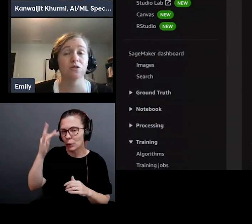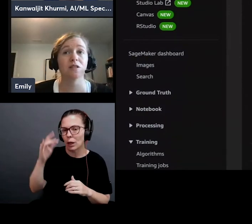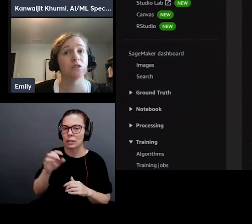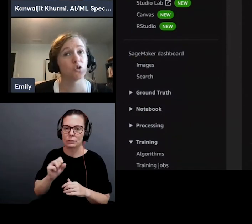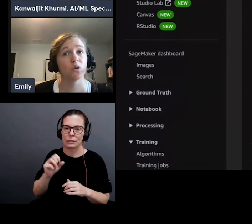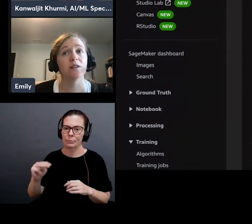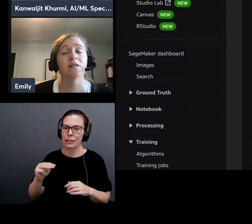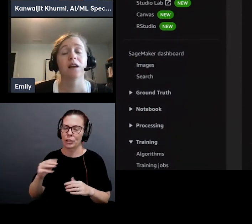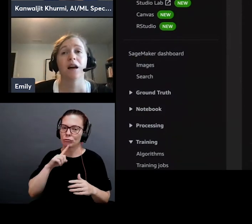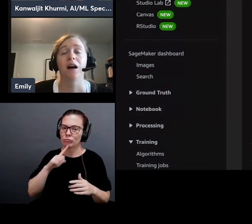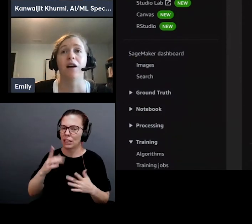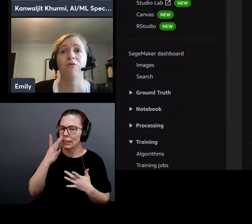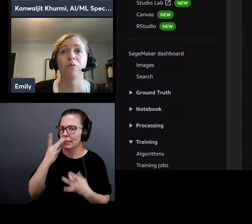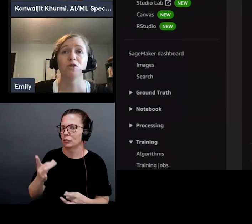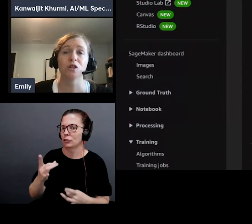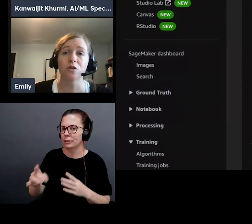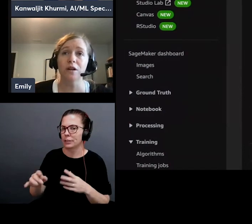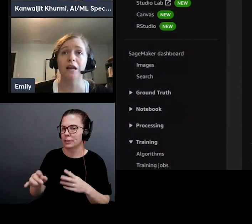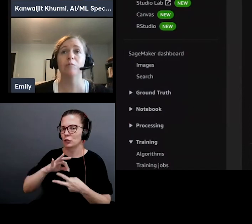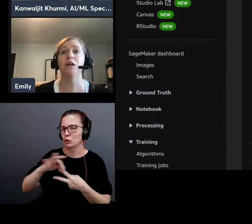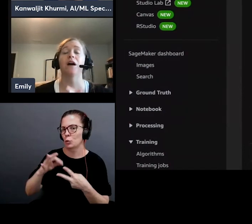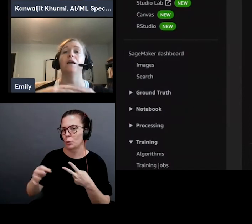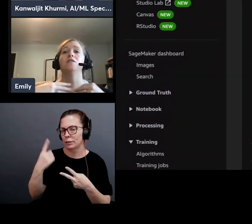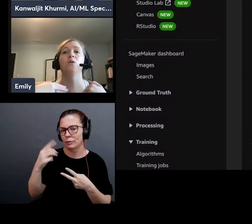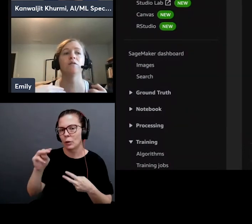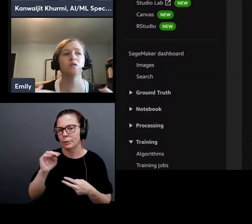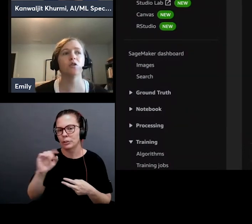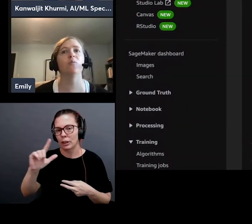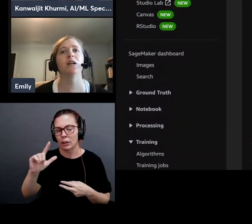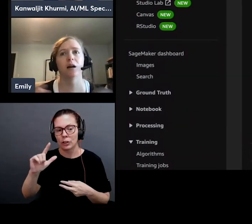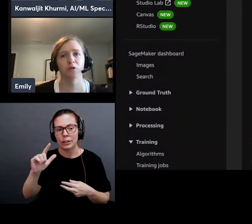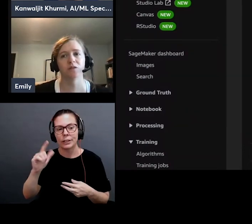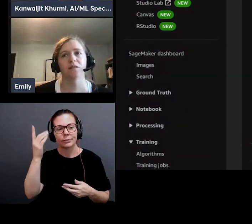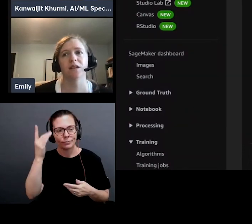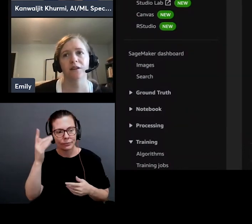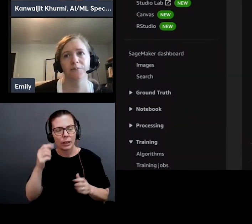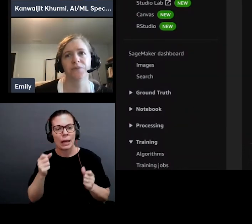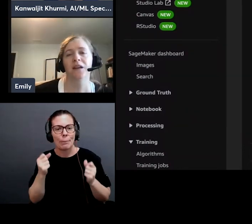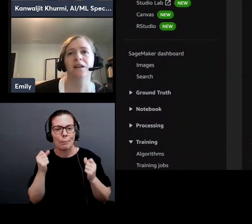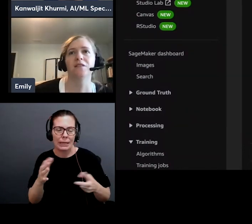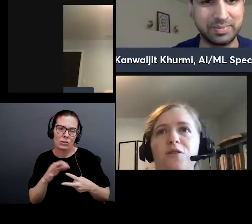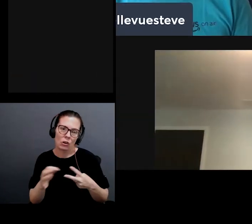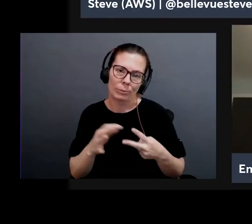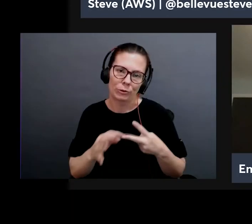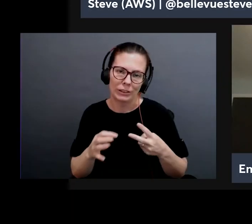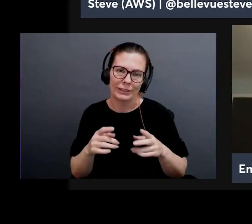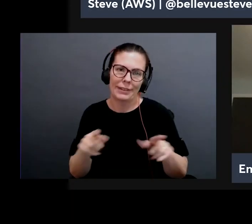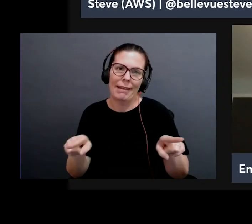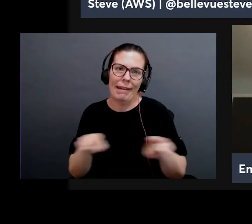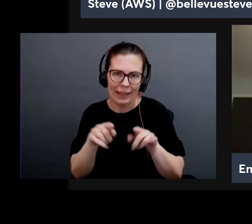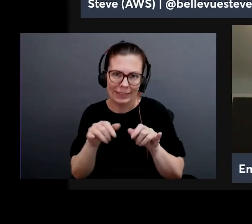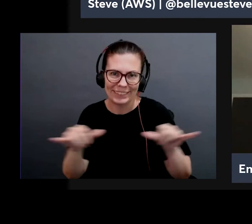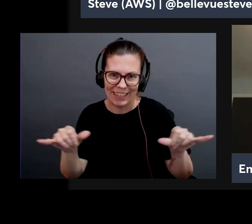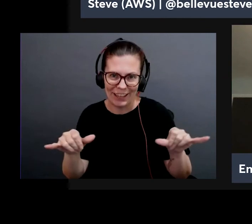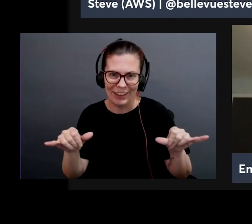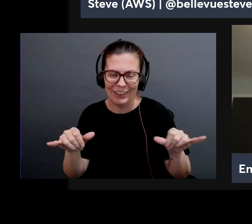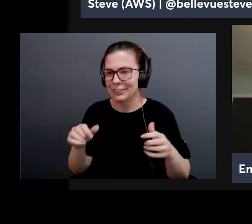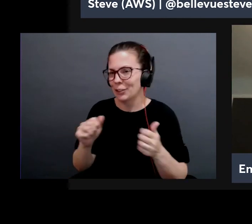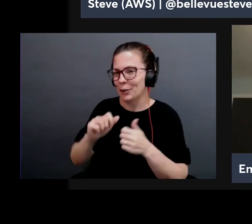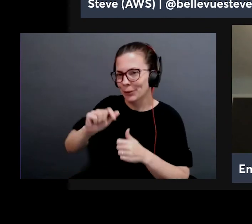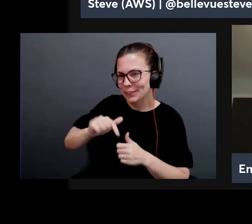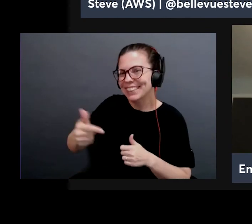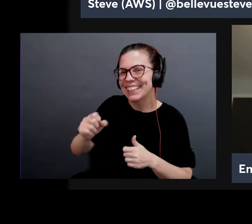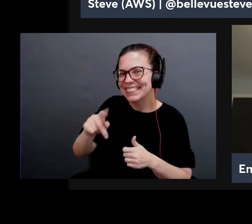really interesting choice for machine learning, because you have so many options at scale. And so on that, Steve, back to you.